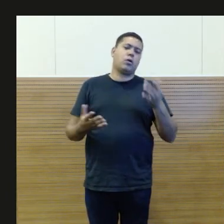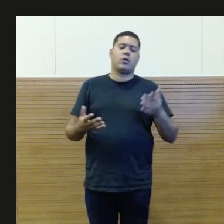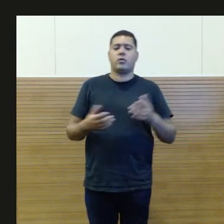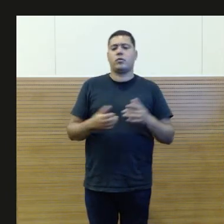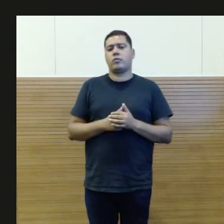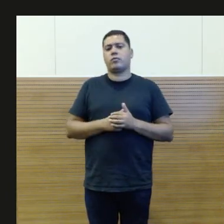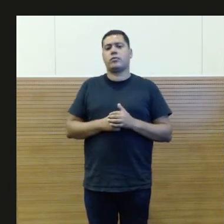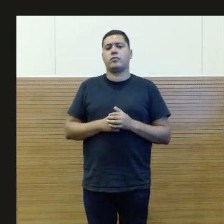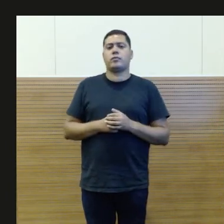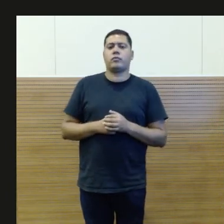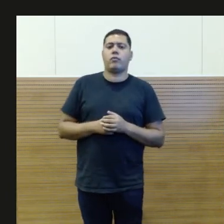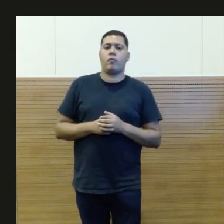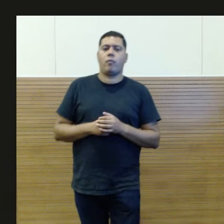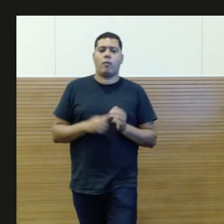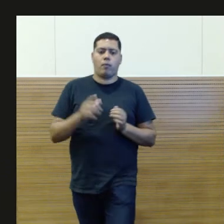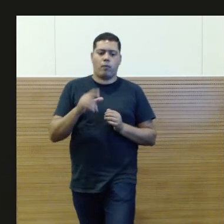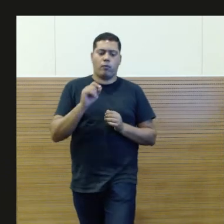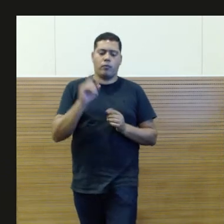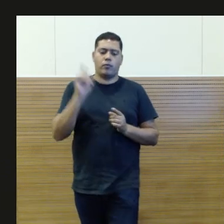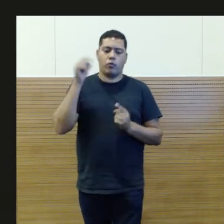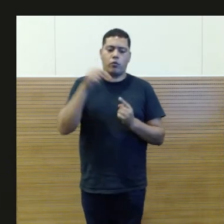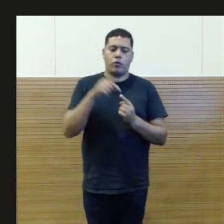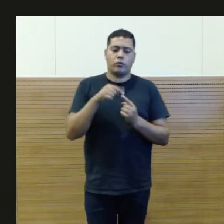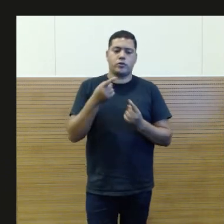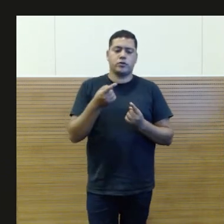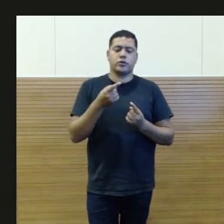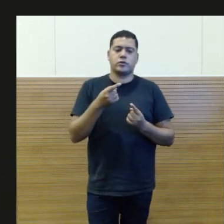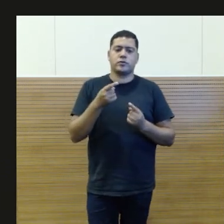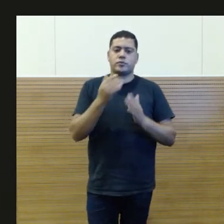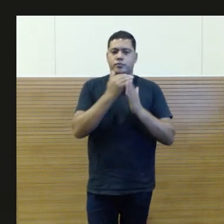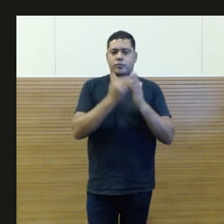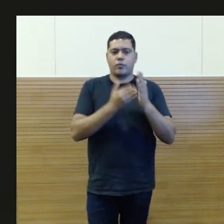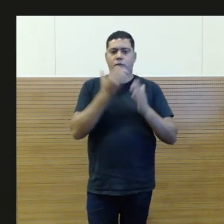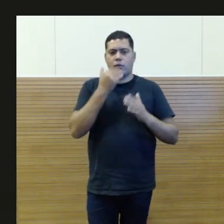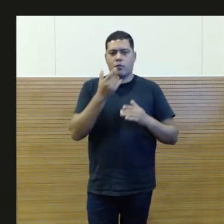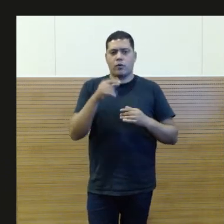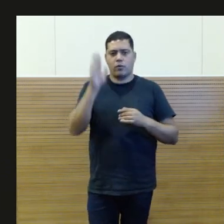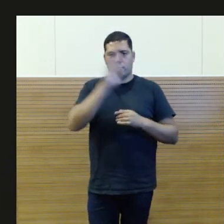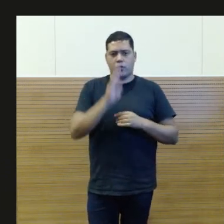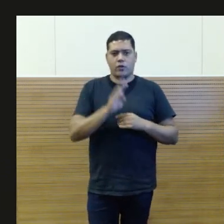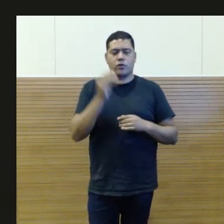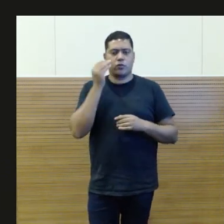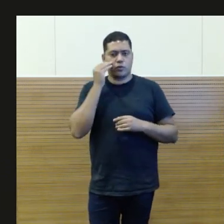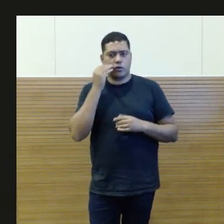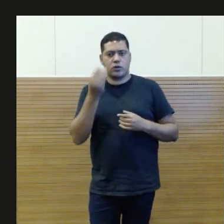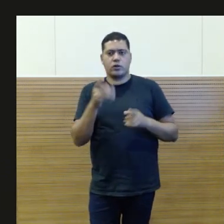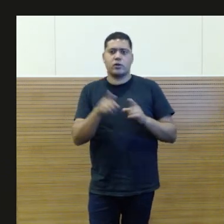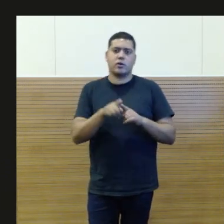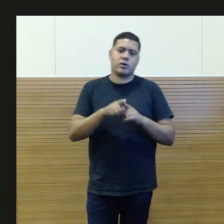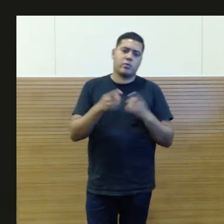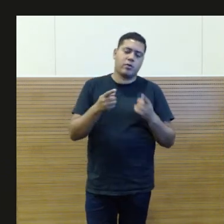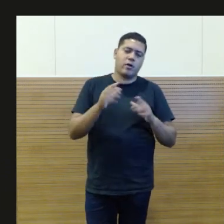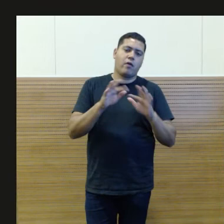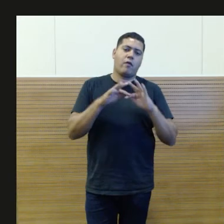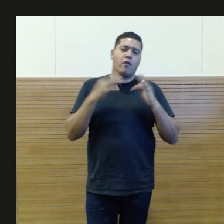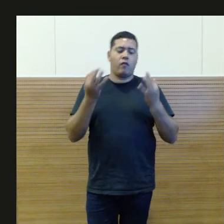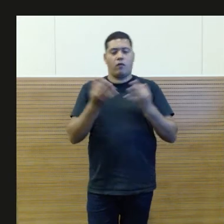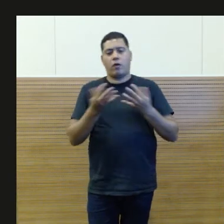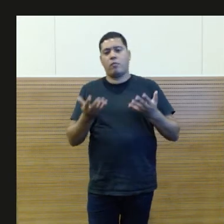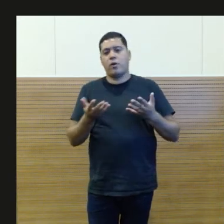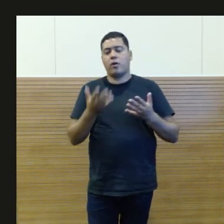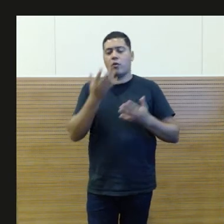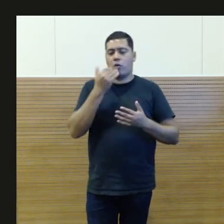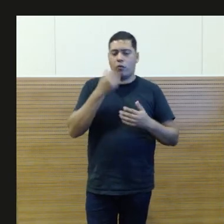Here we have a very strong primary care that we consider to be the entrance door of all Brazilians into the health